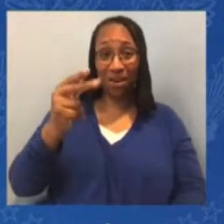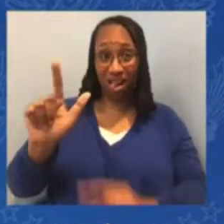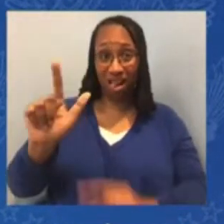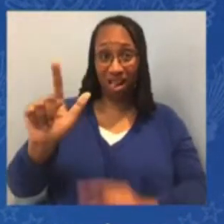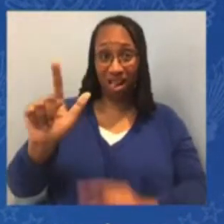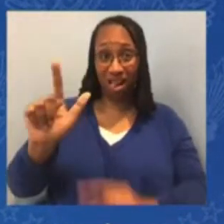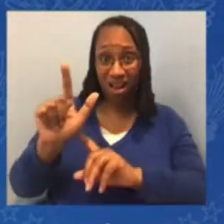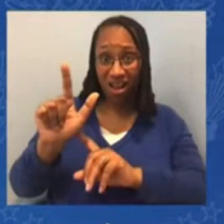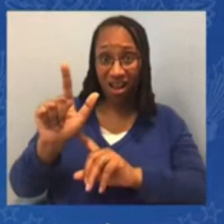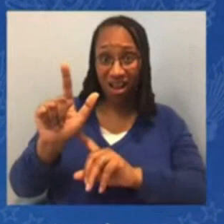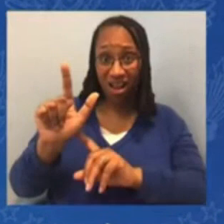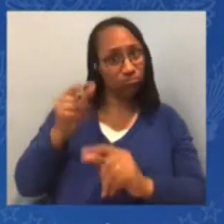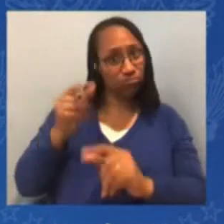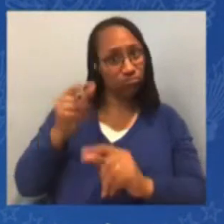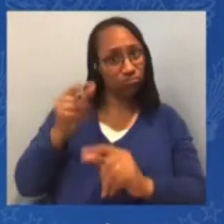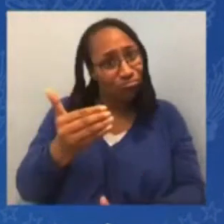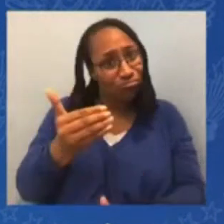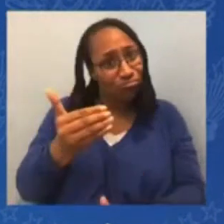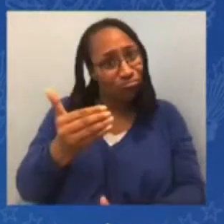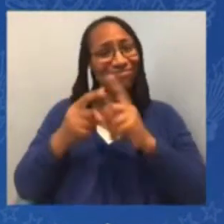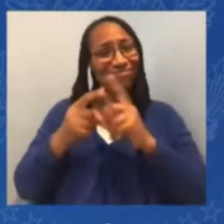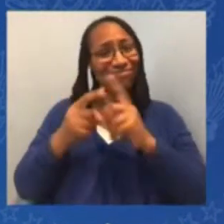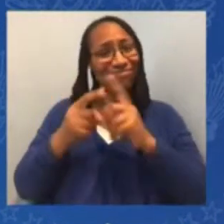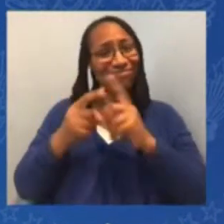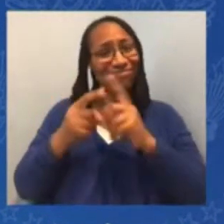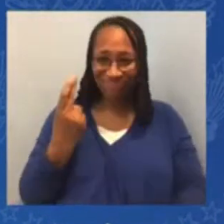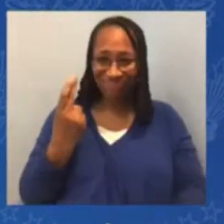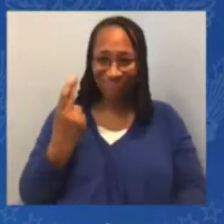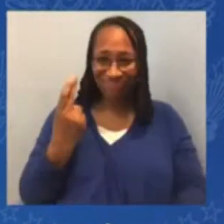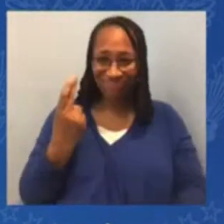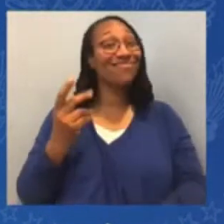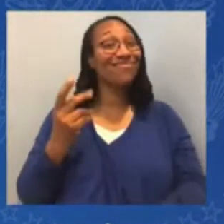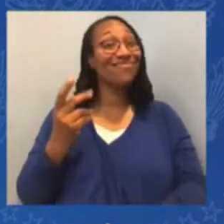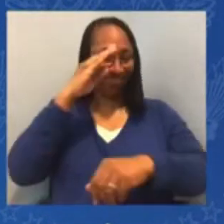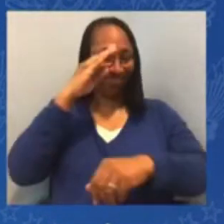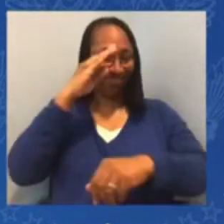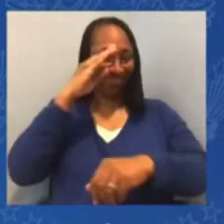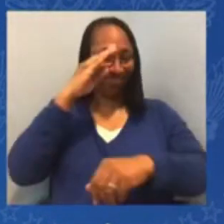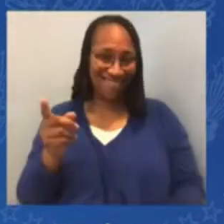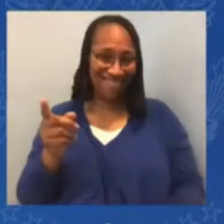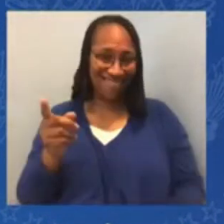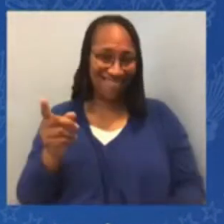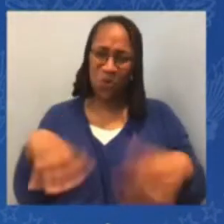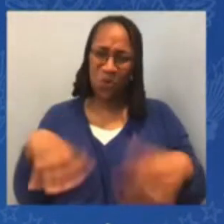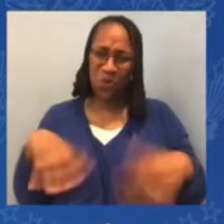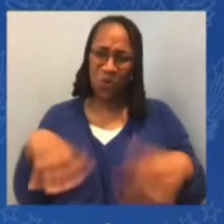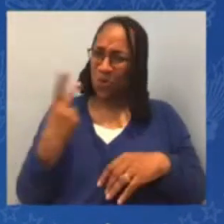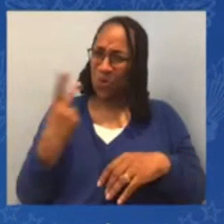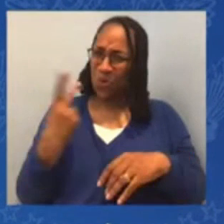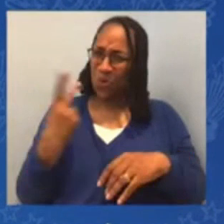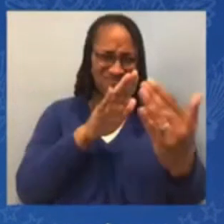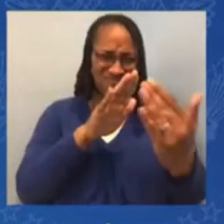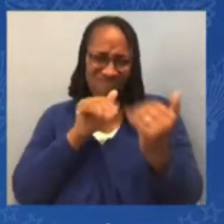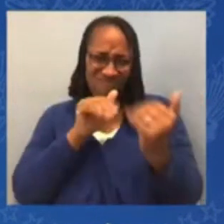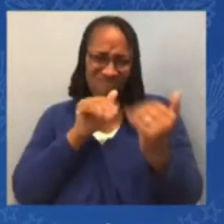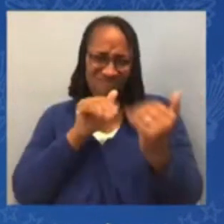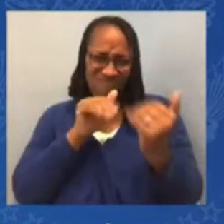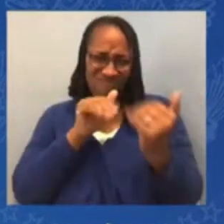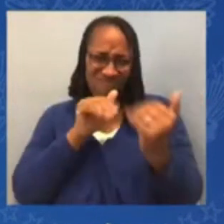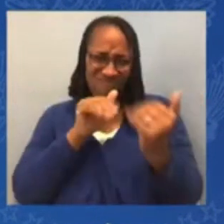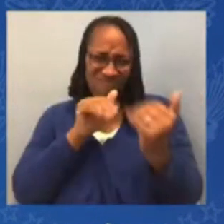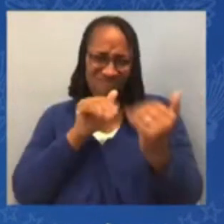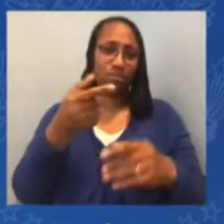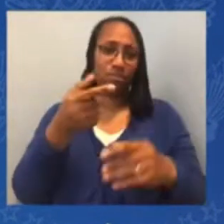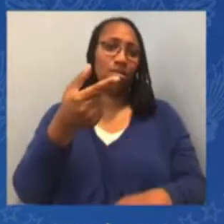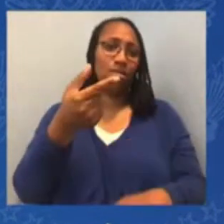another leader in the fight against gun violence. And Governor Lamont, Connecticut delegation, which is incredible. I think on this issue and many